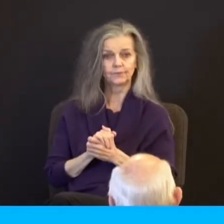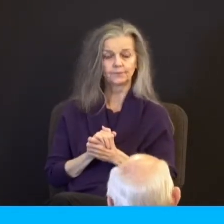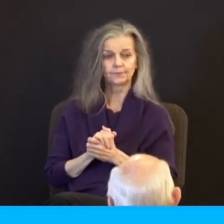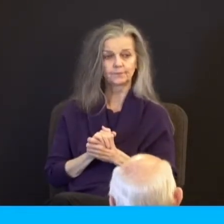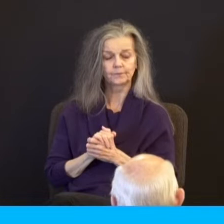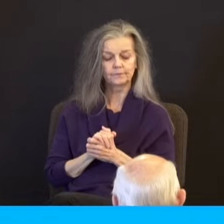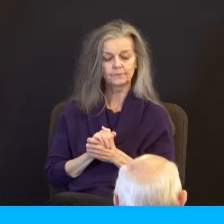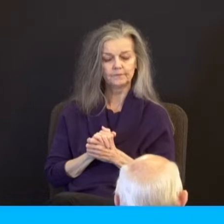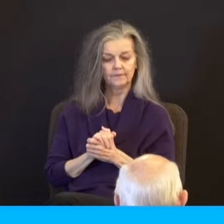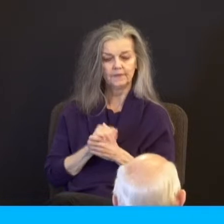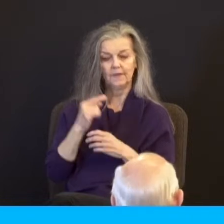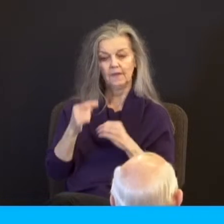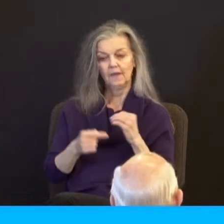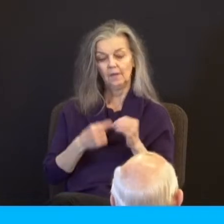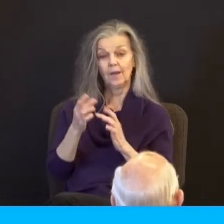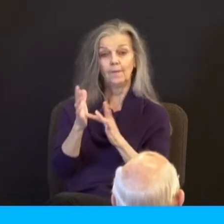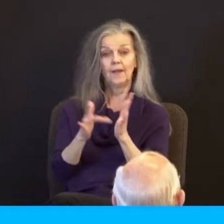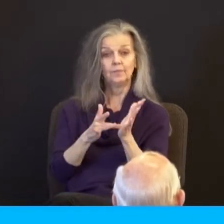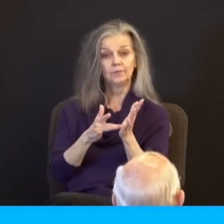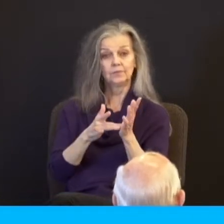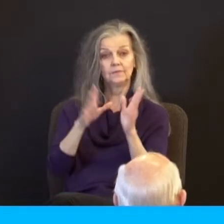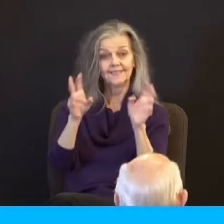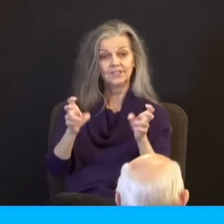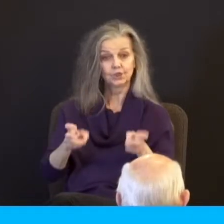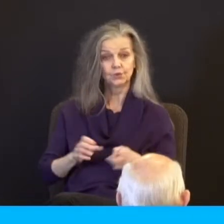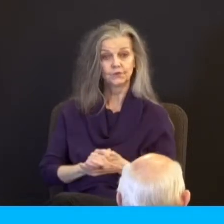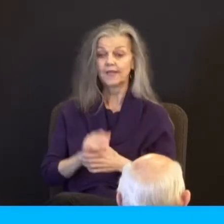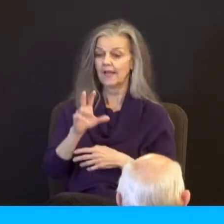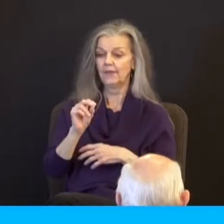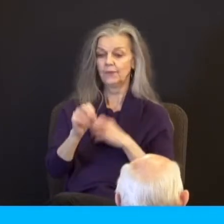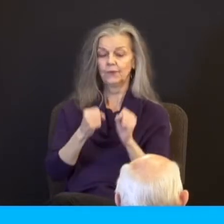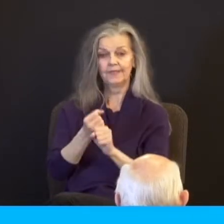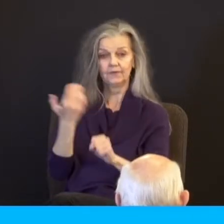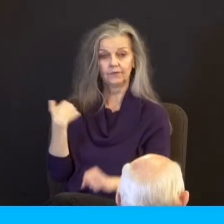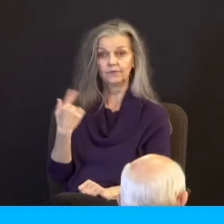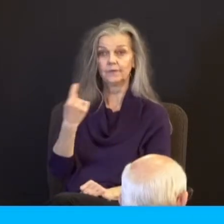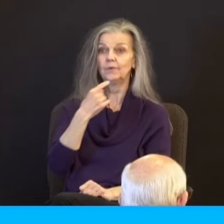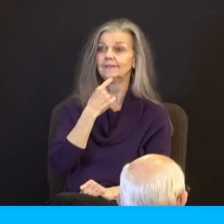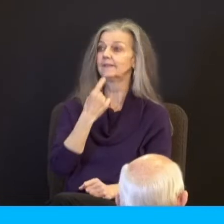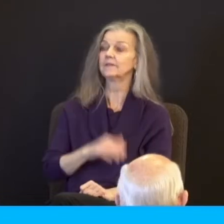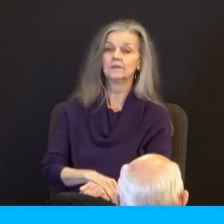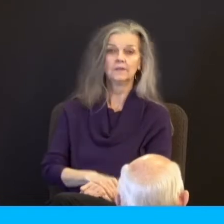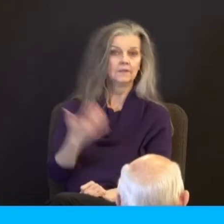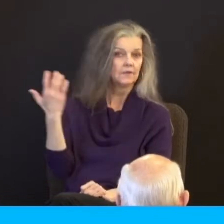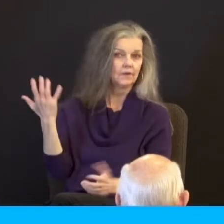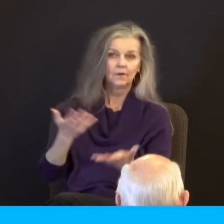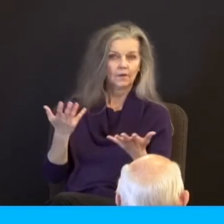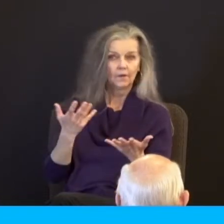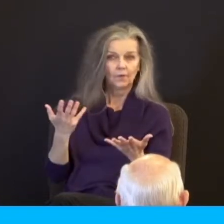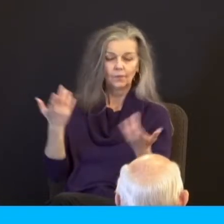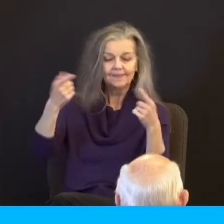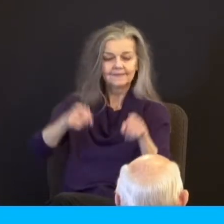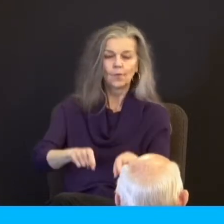get and all that, about Bible issues. And can you believe it, 30 years ago, finally somebody stands up and says, what in the world is